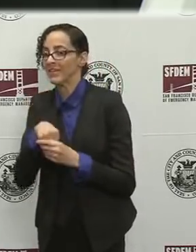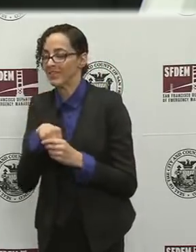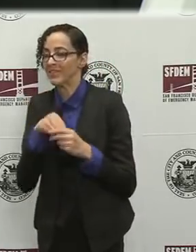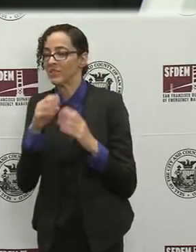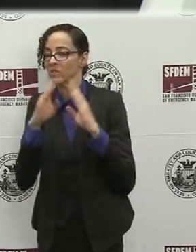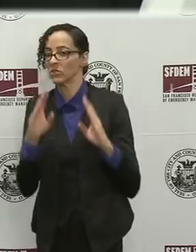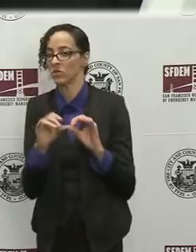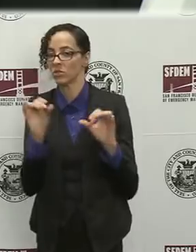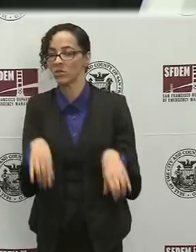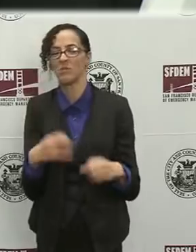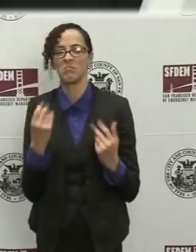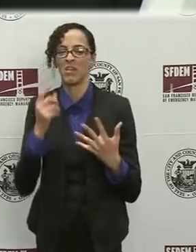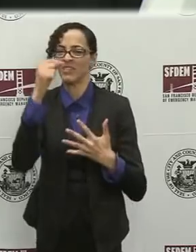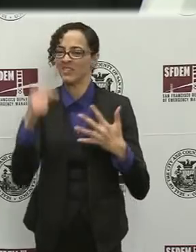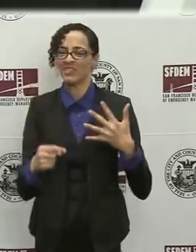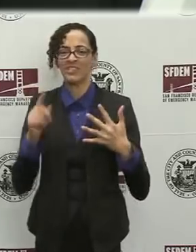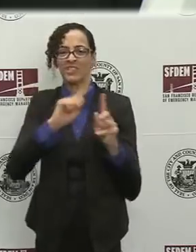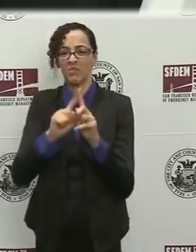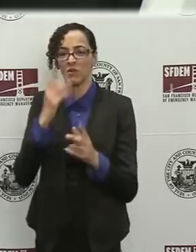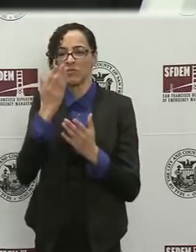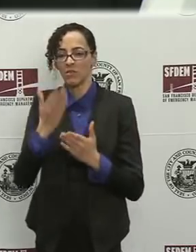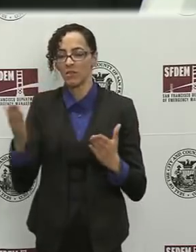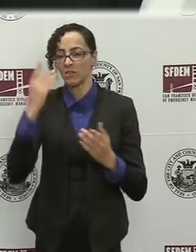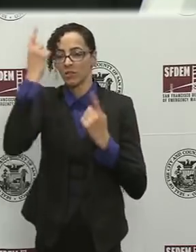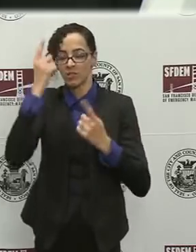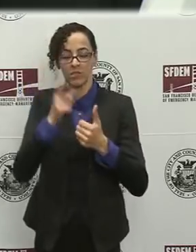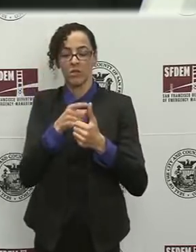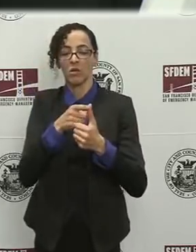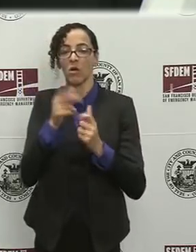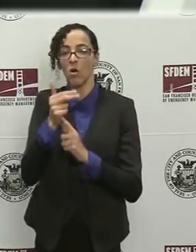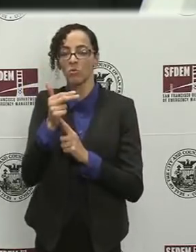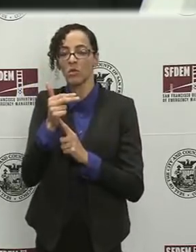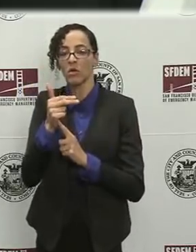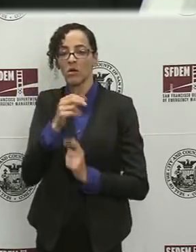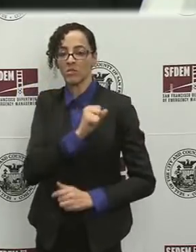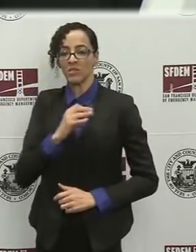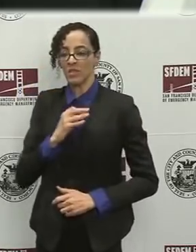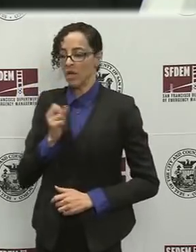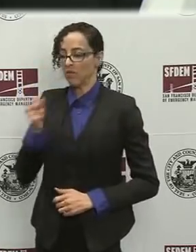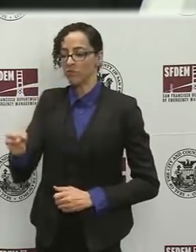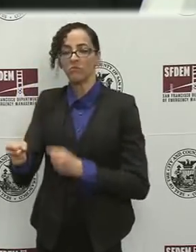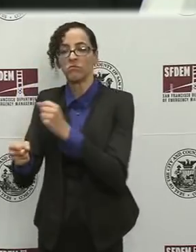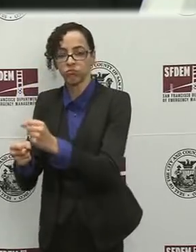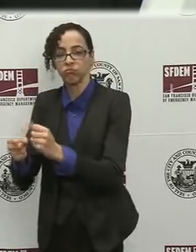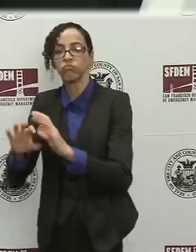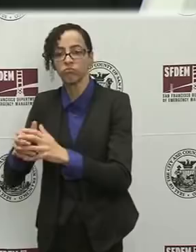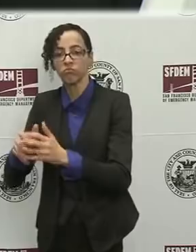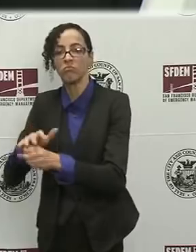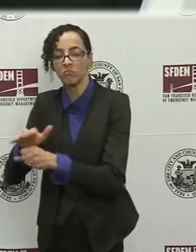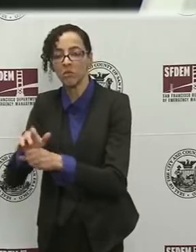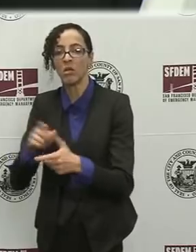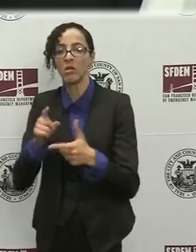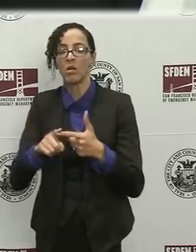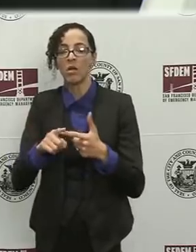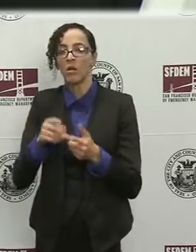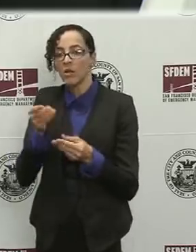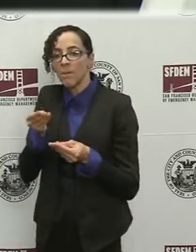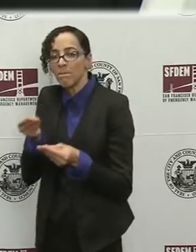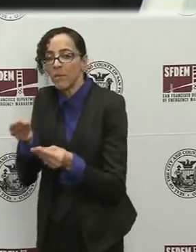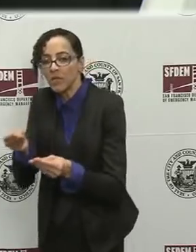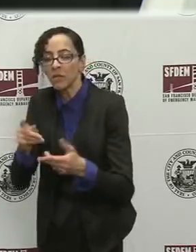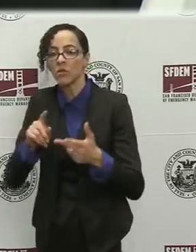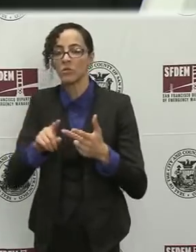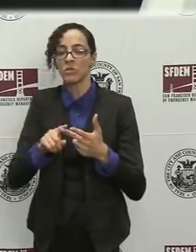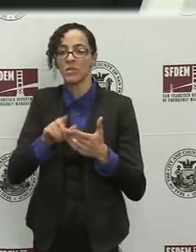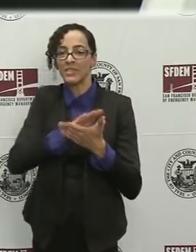that include hotel staffing, meals, transportation, security, cleaning. And I want to thank our partners